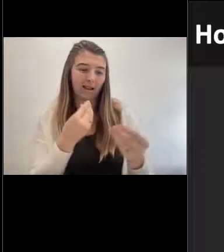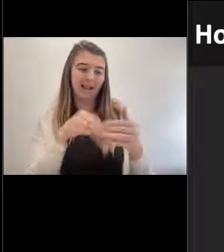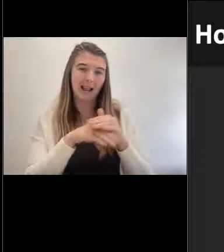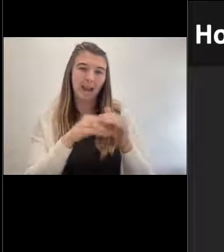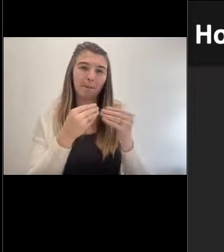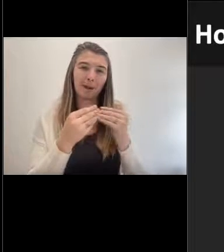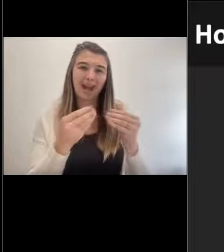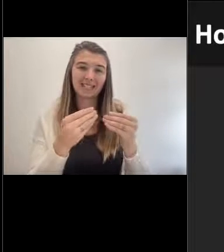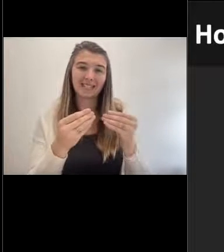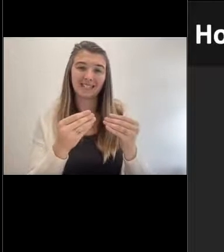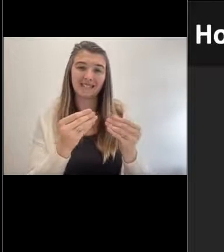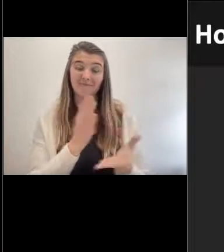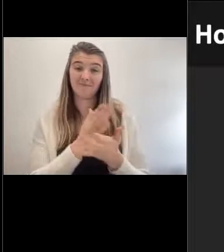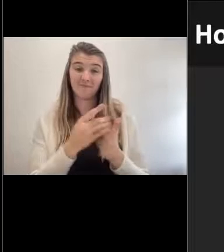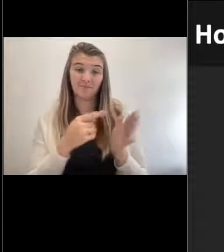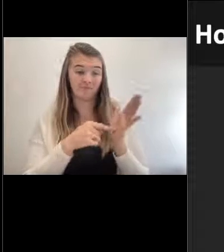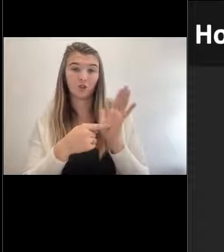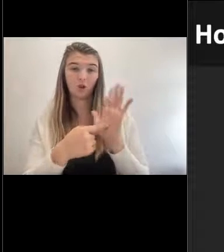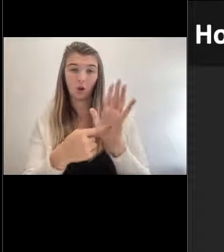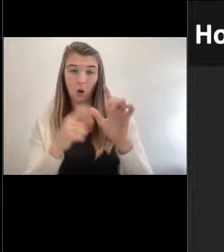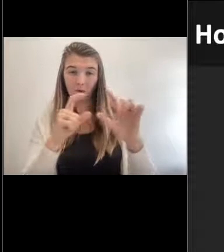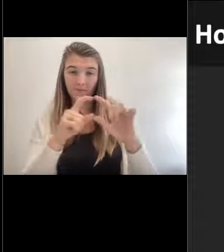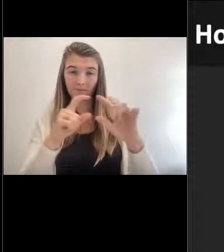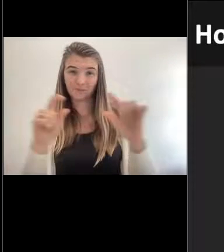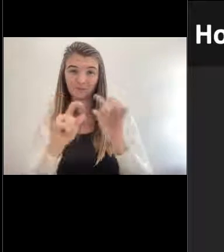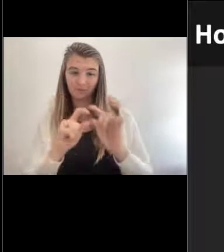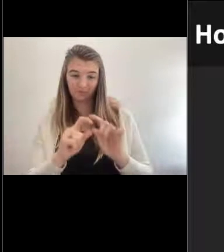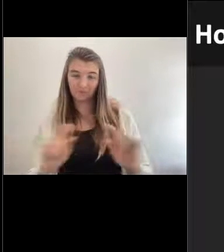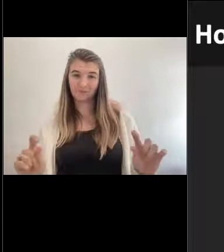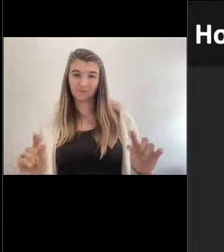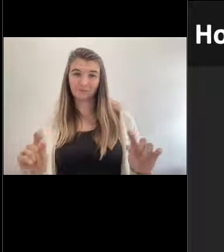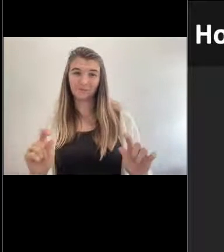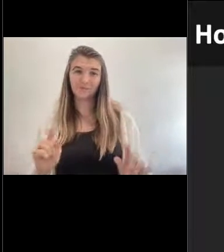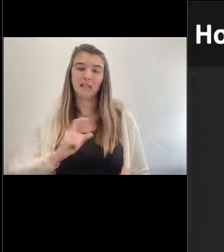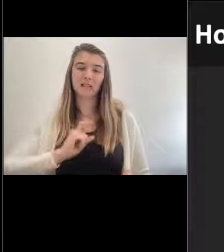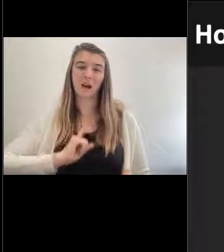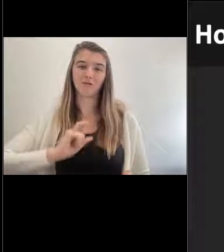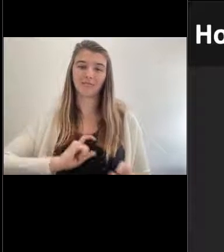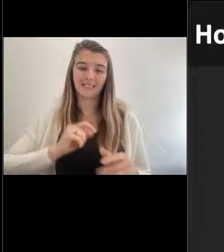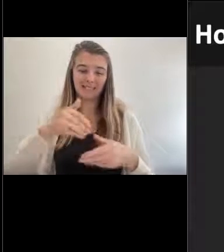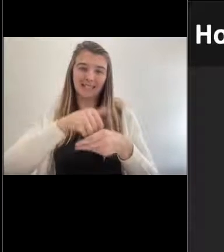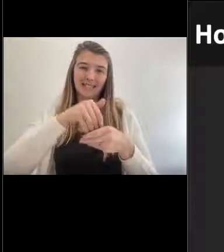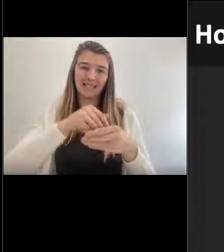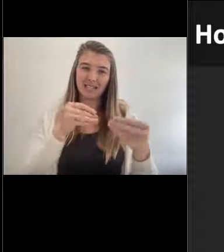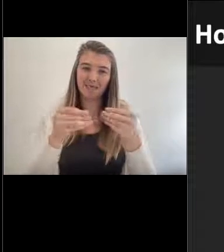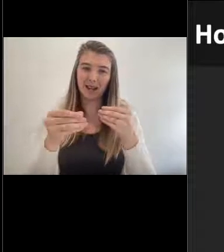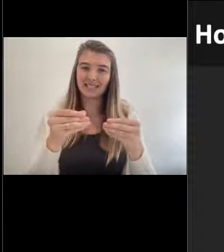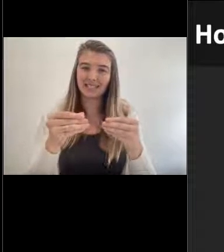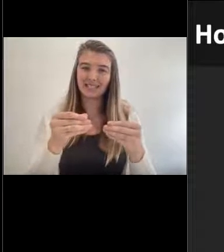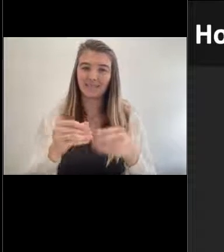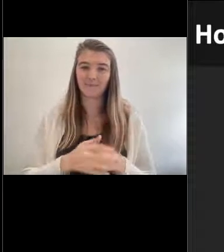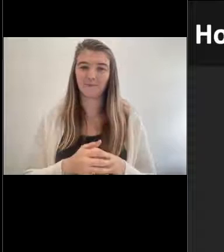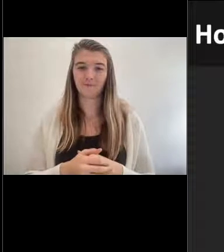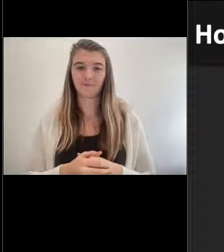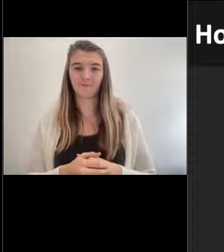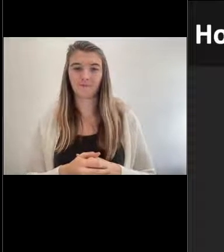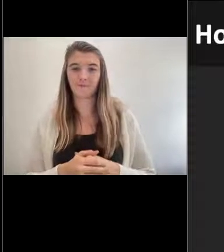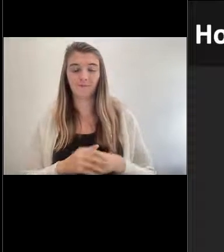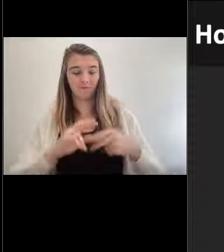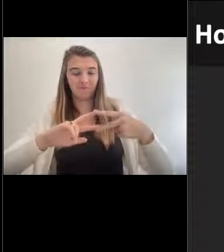taxa that usually leads people to suggest that plastic biodegradation might be occurring. And these are actually making up a maximum of 15